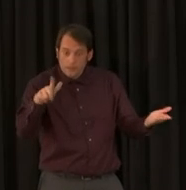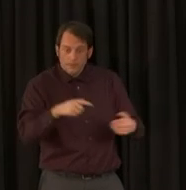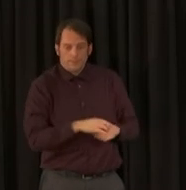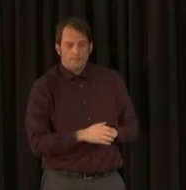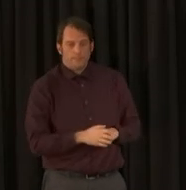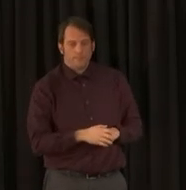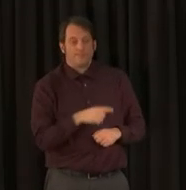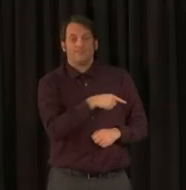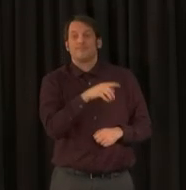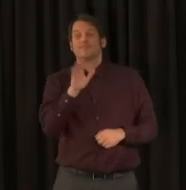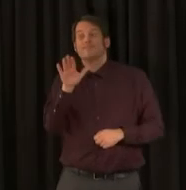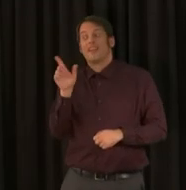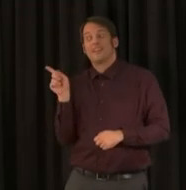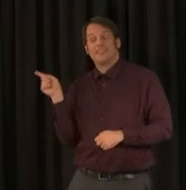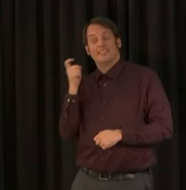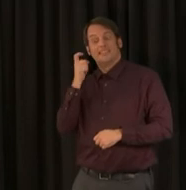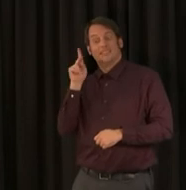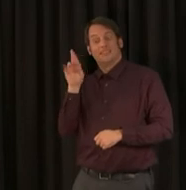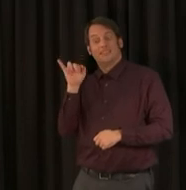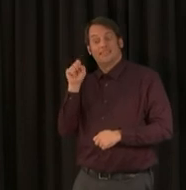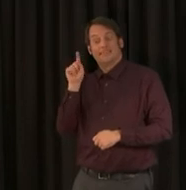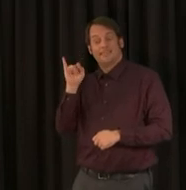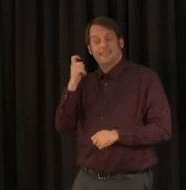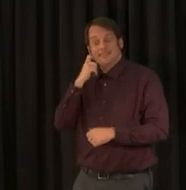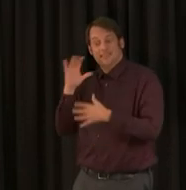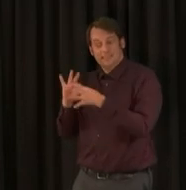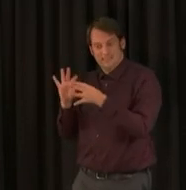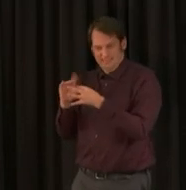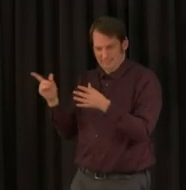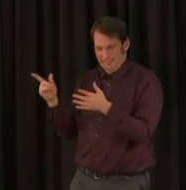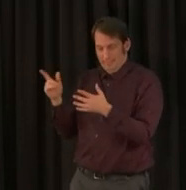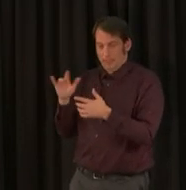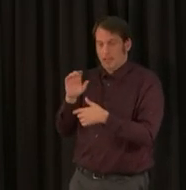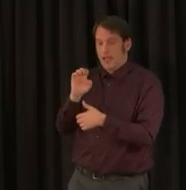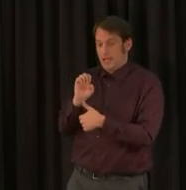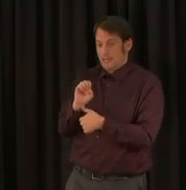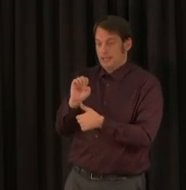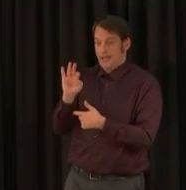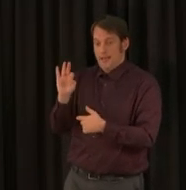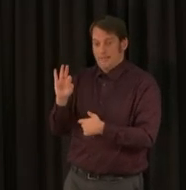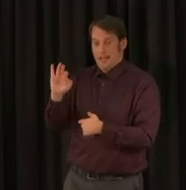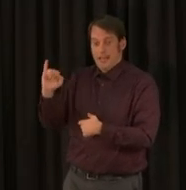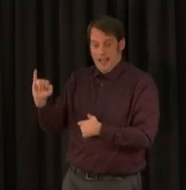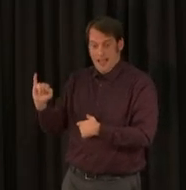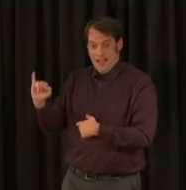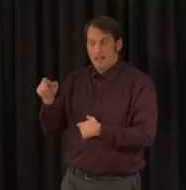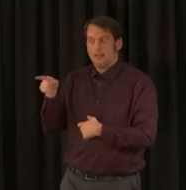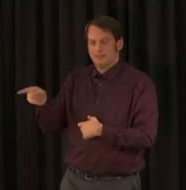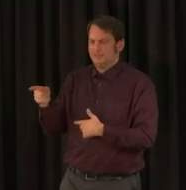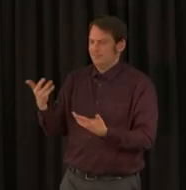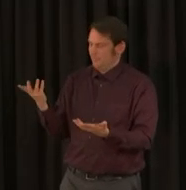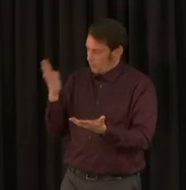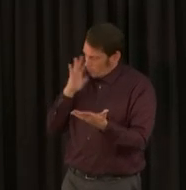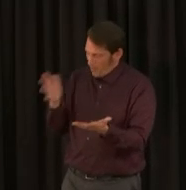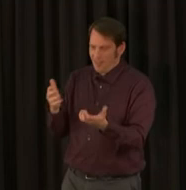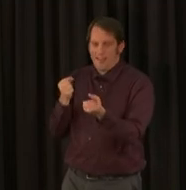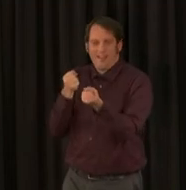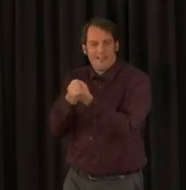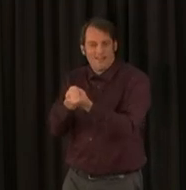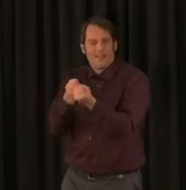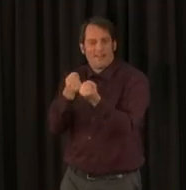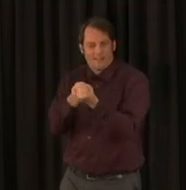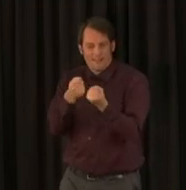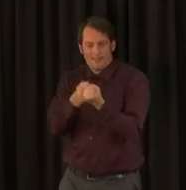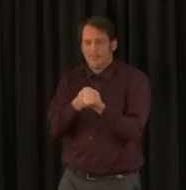that CDFIs we're a hidden gem, but we're here. If you feel discouraged with your bank, there